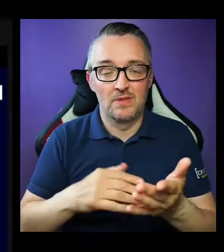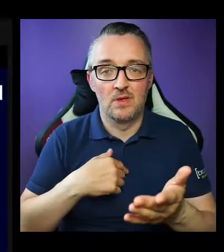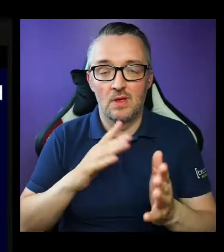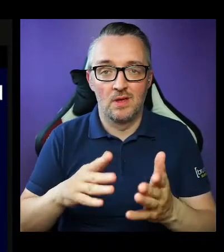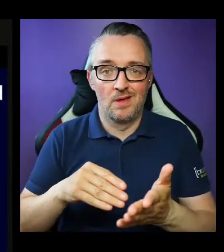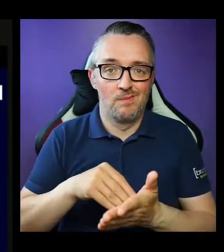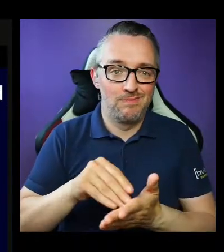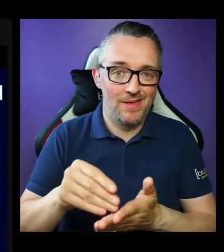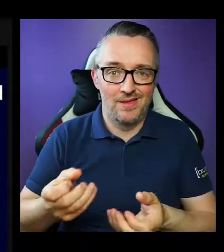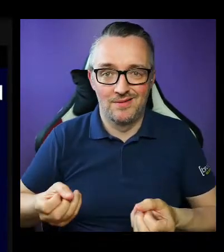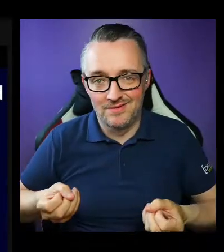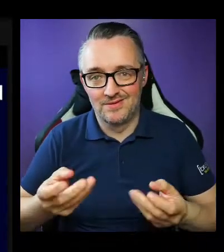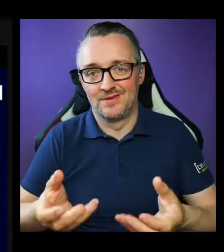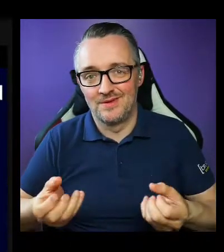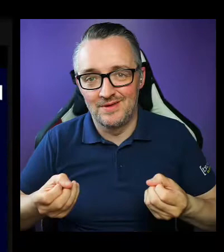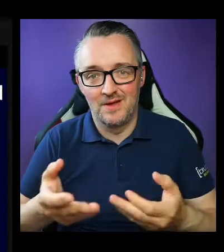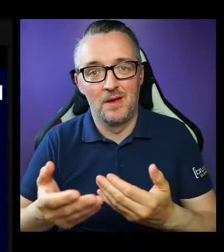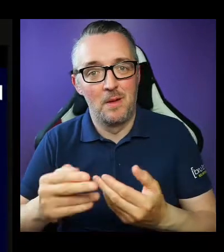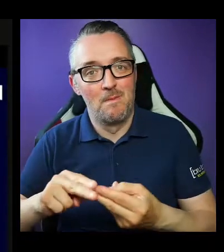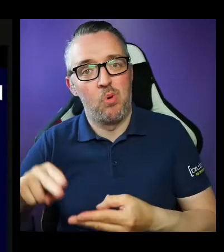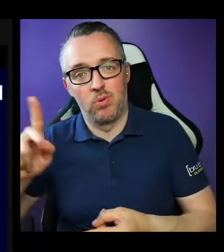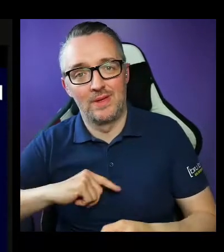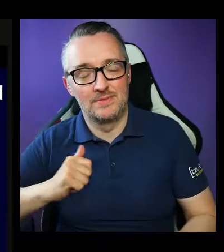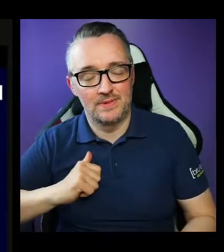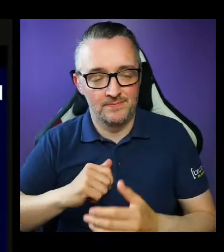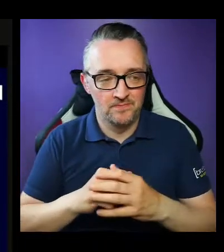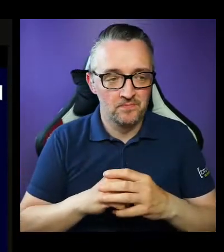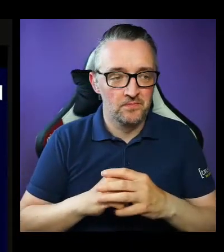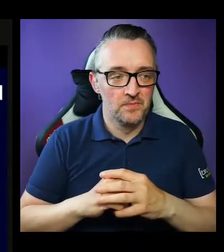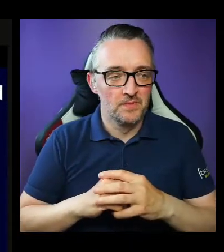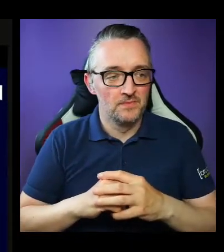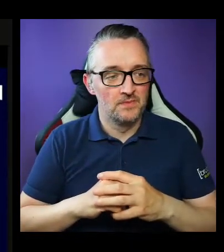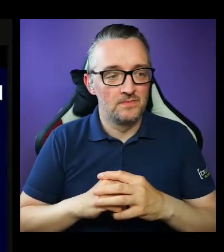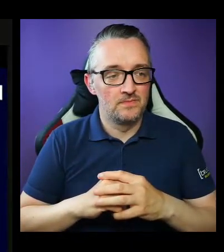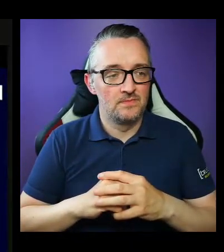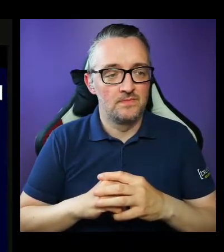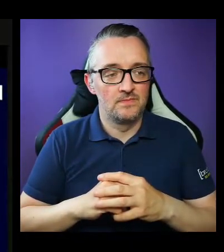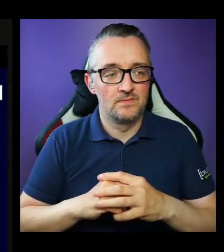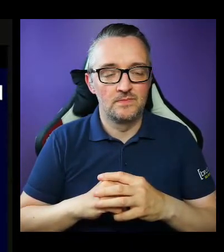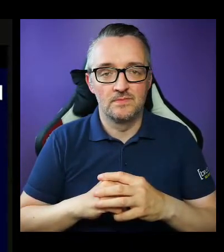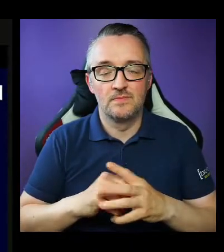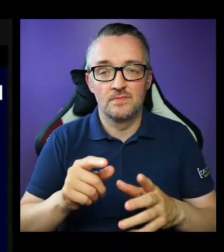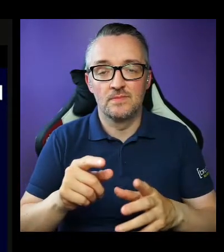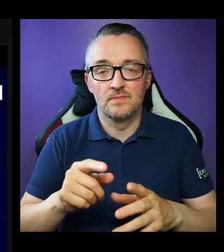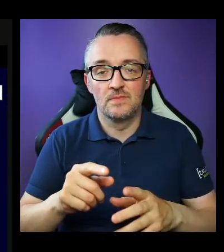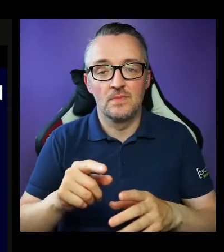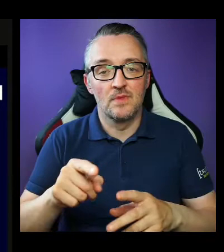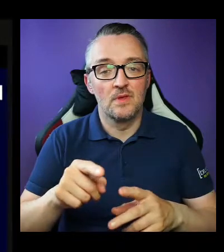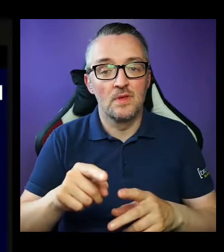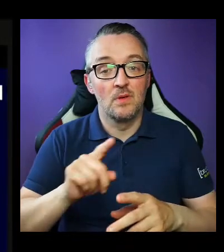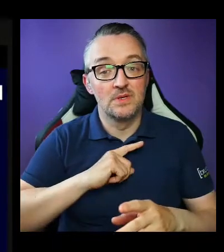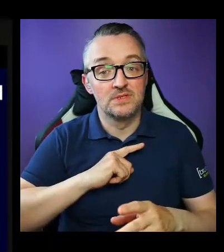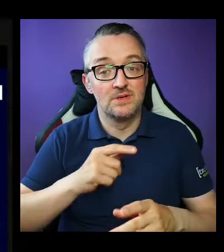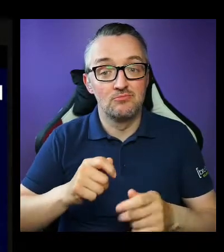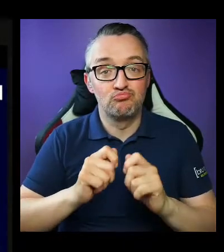paying more than we had to. But then the opposite of provisioning too much is, of